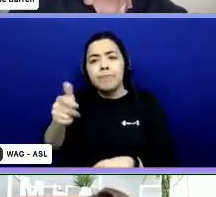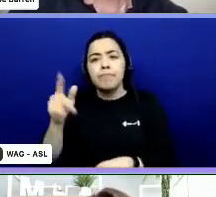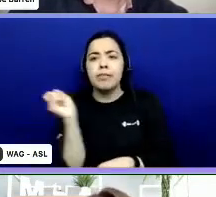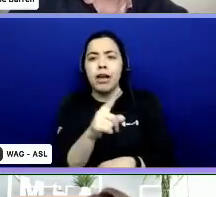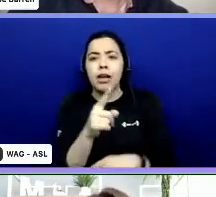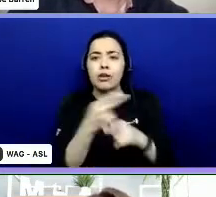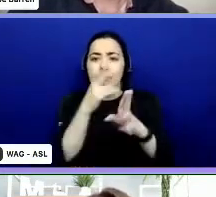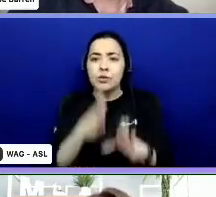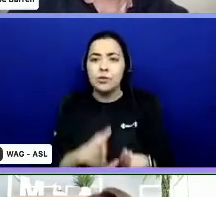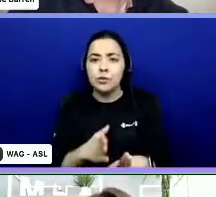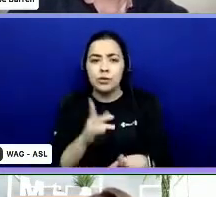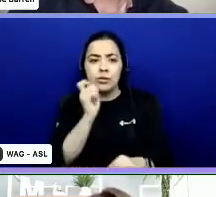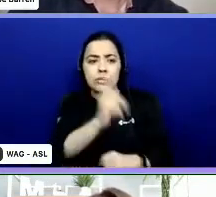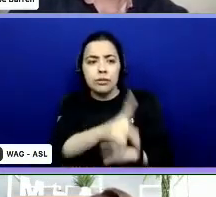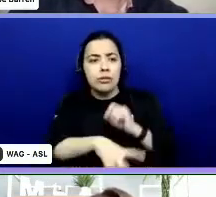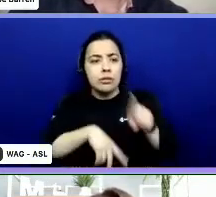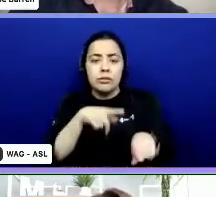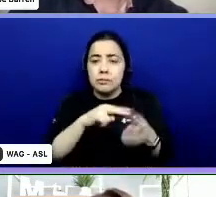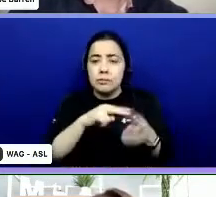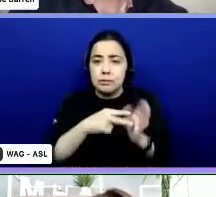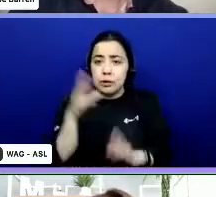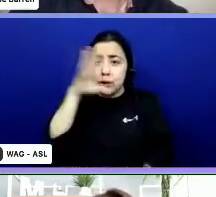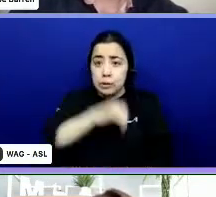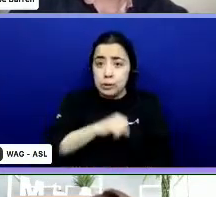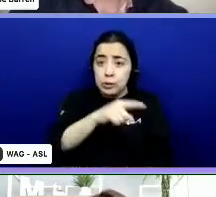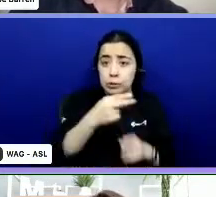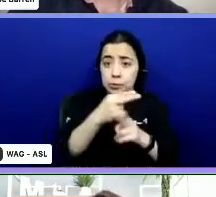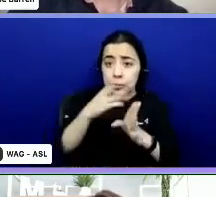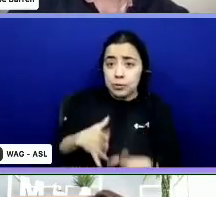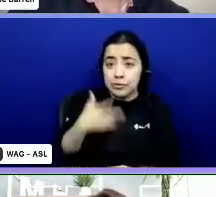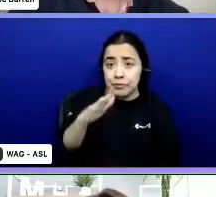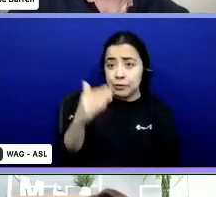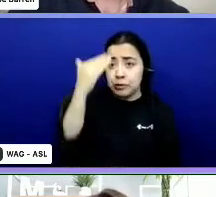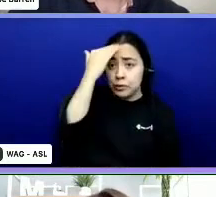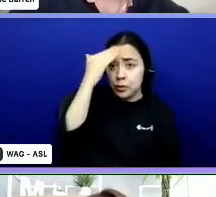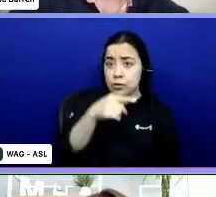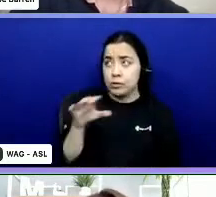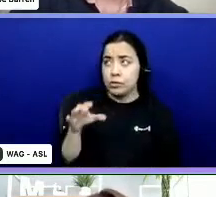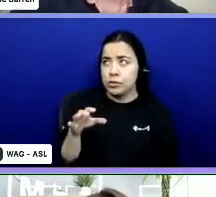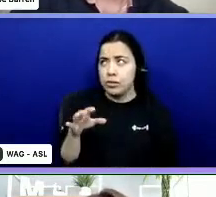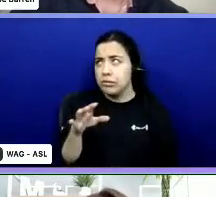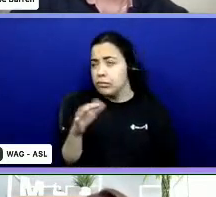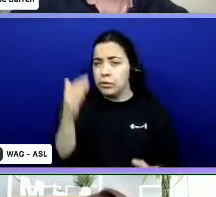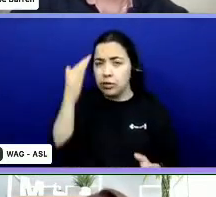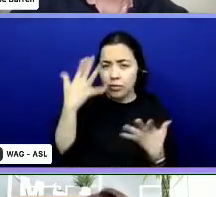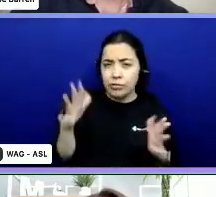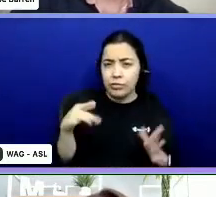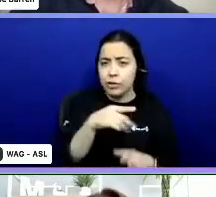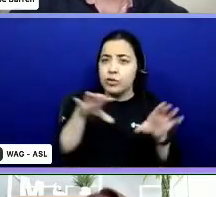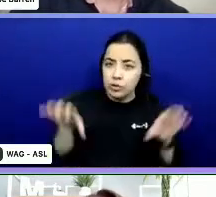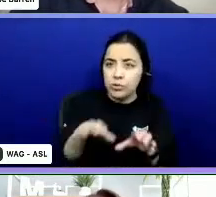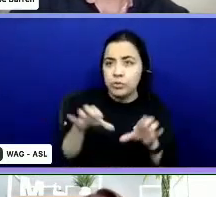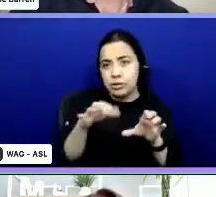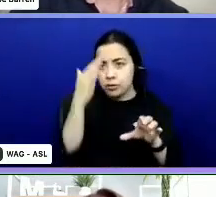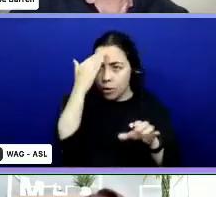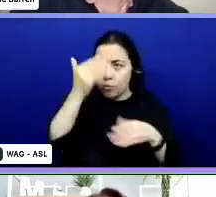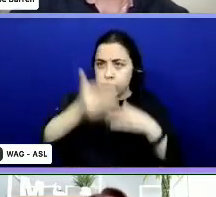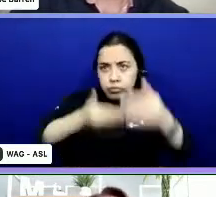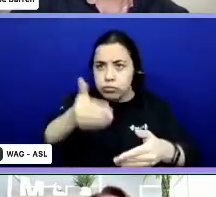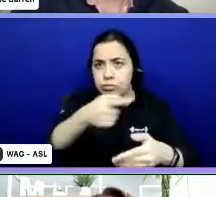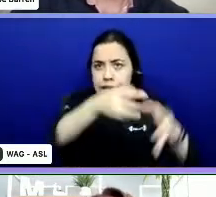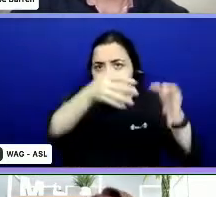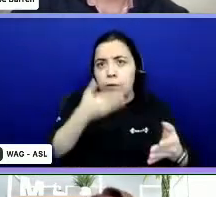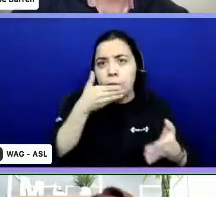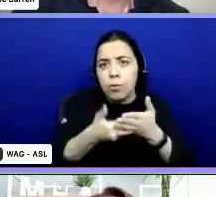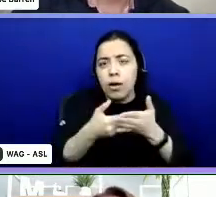seems to assume that users know that they're doing and can make a good decision. Do you